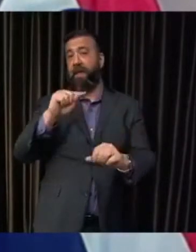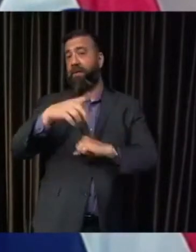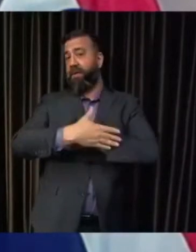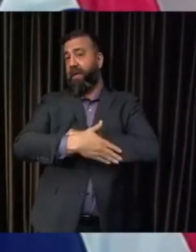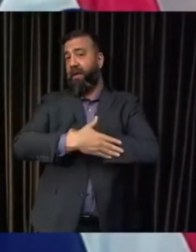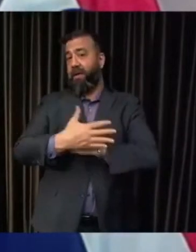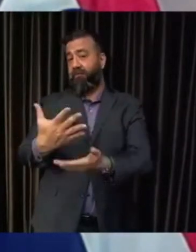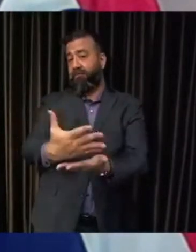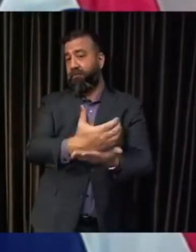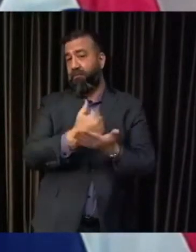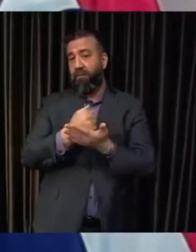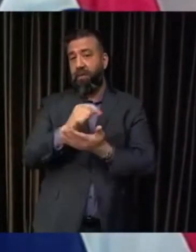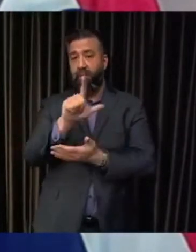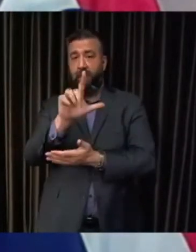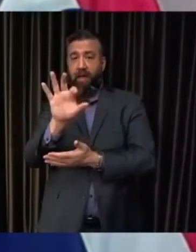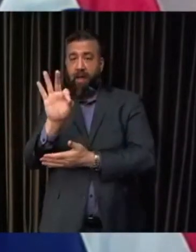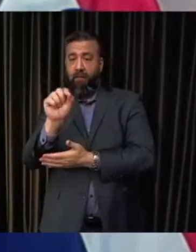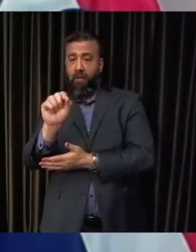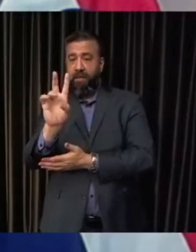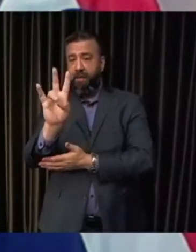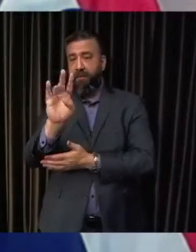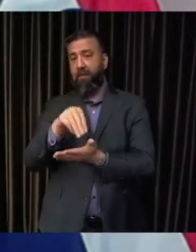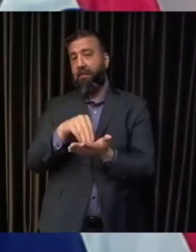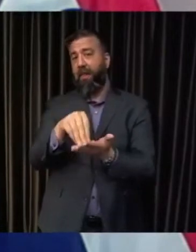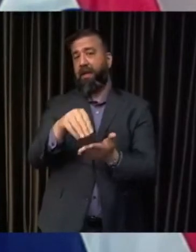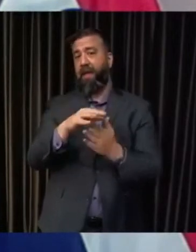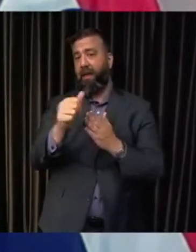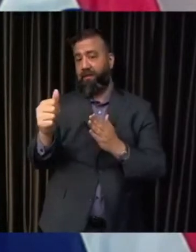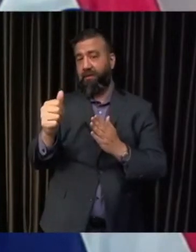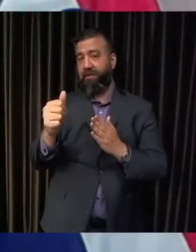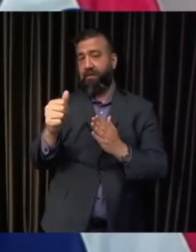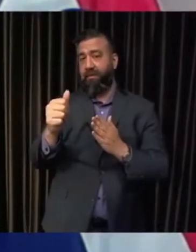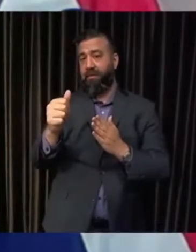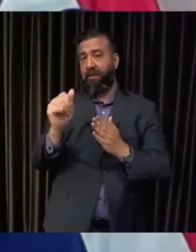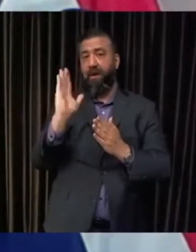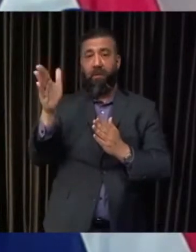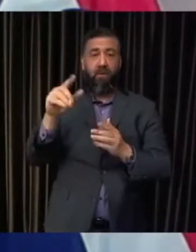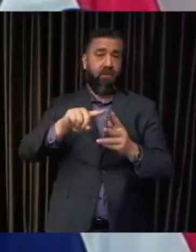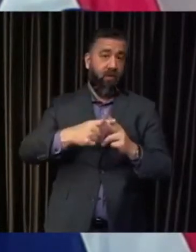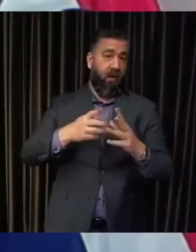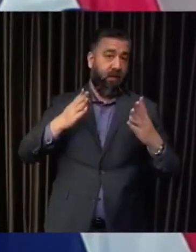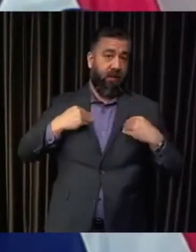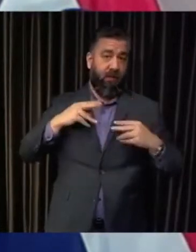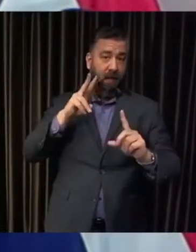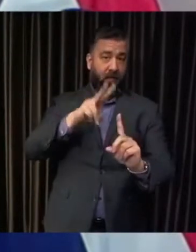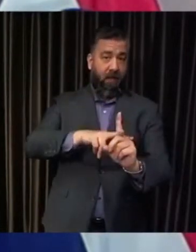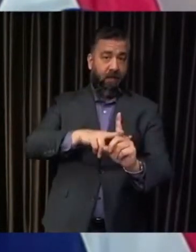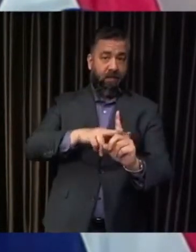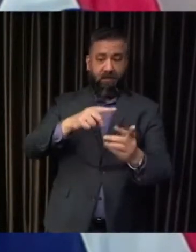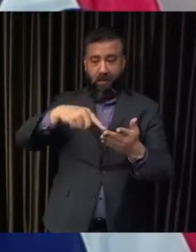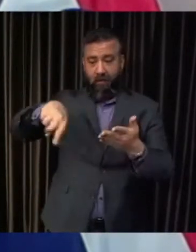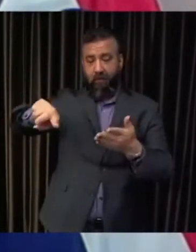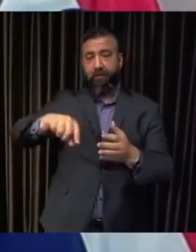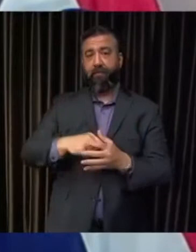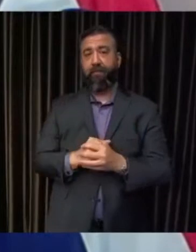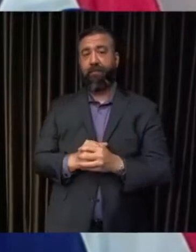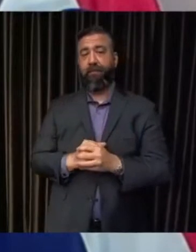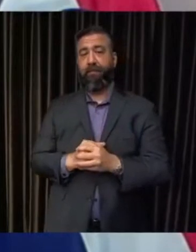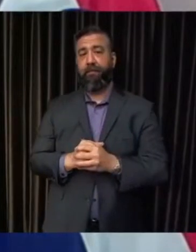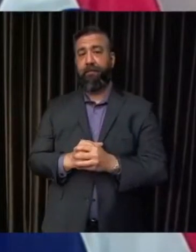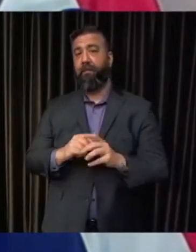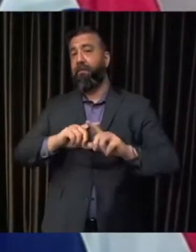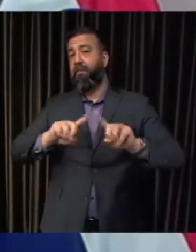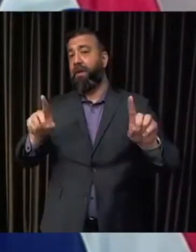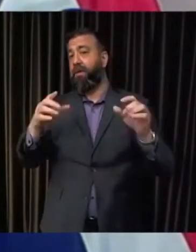received $29.7 million for this critical program, and we will begin accepting applications a week from today.